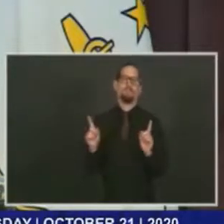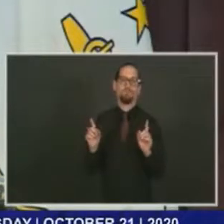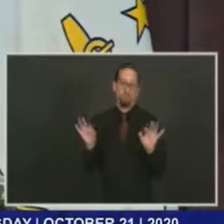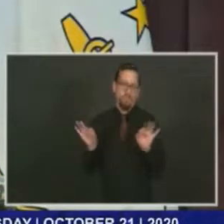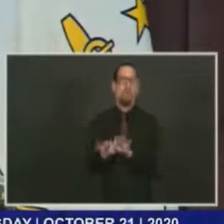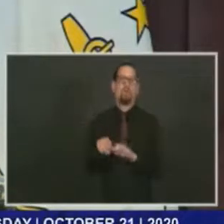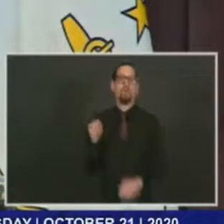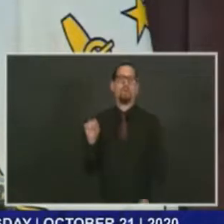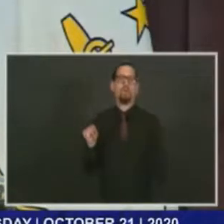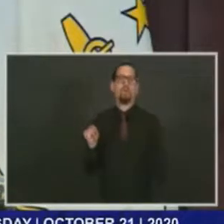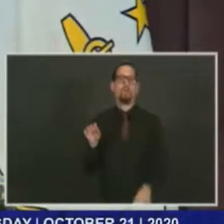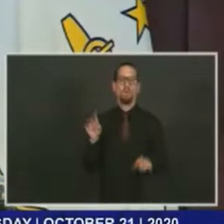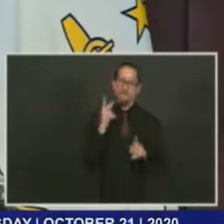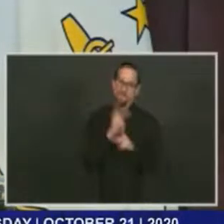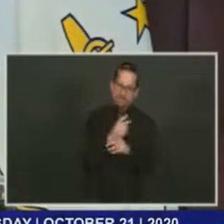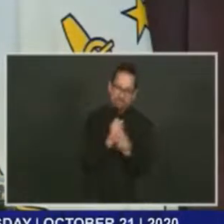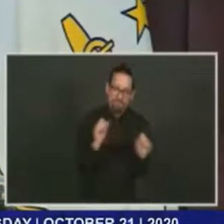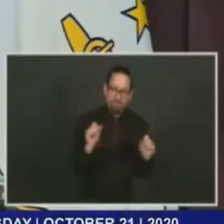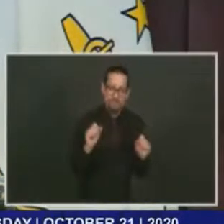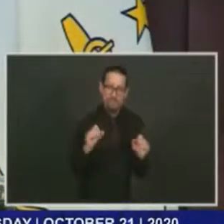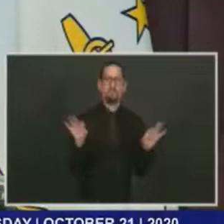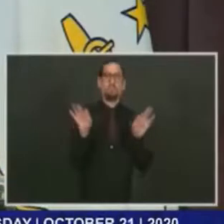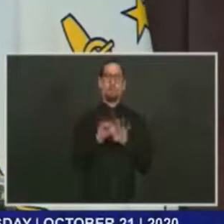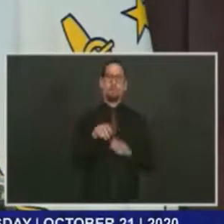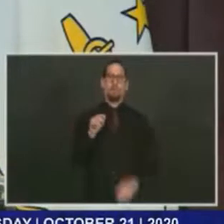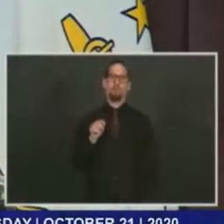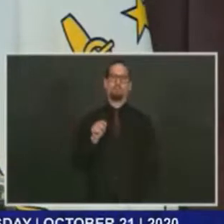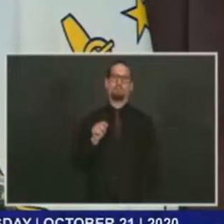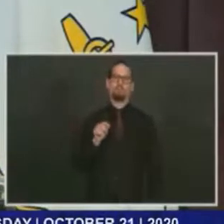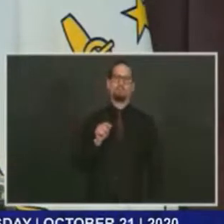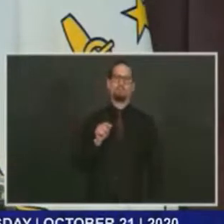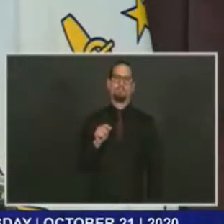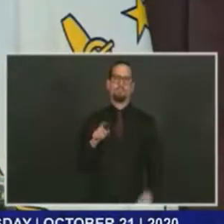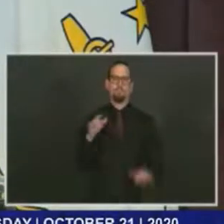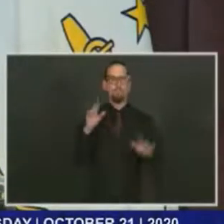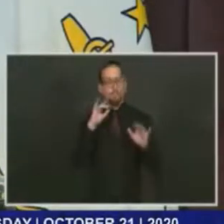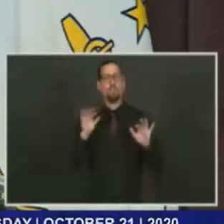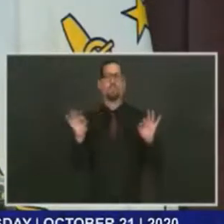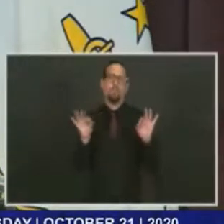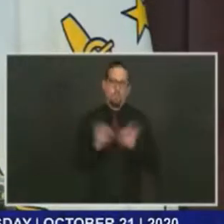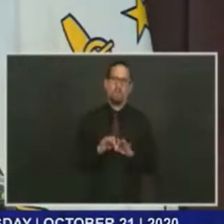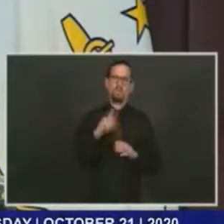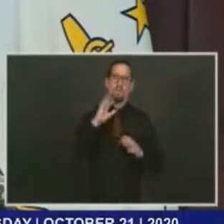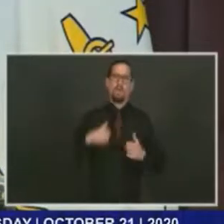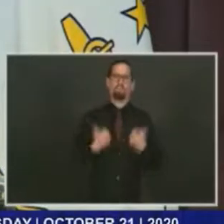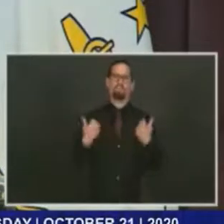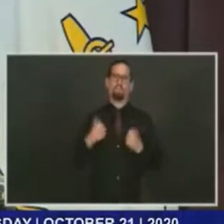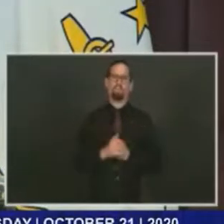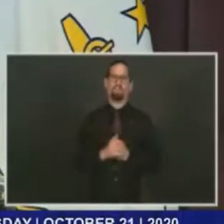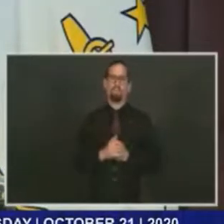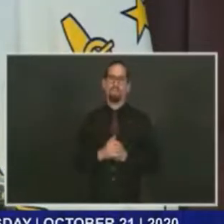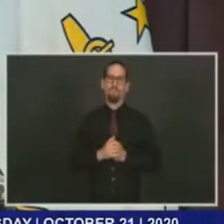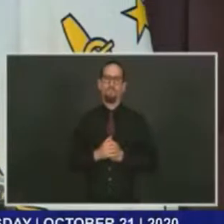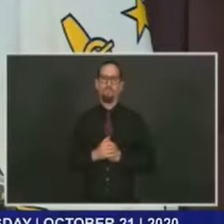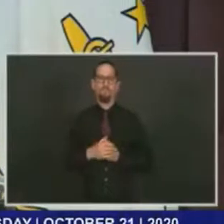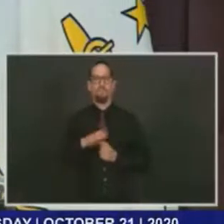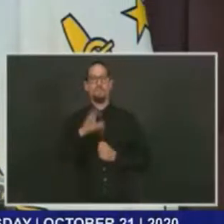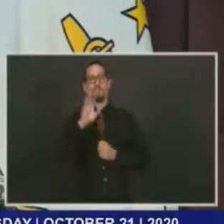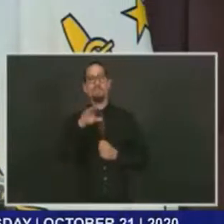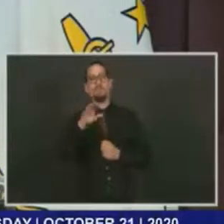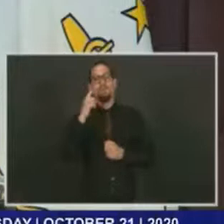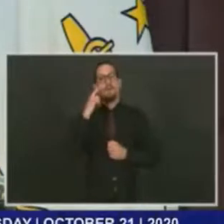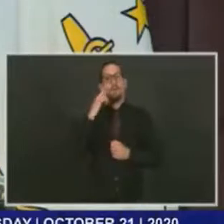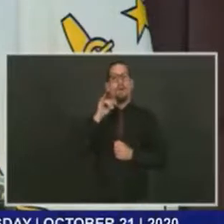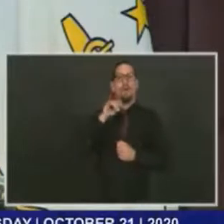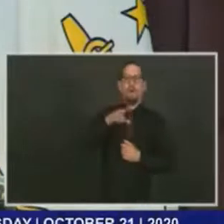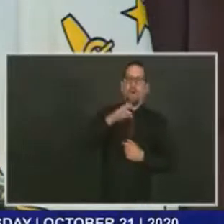and strain, and I want to remind everybody that it's okay not to be okay. We are